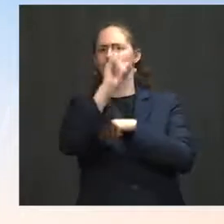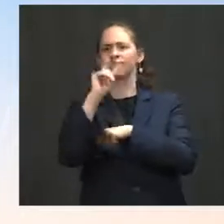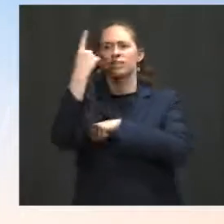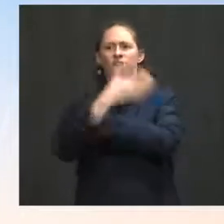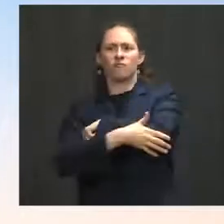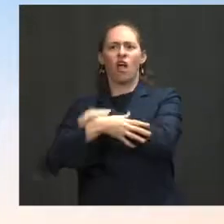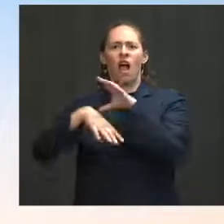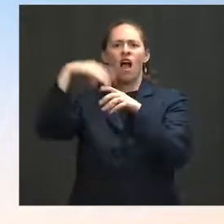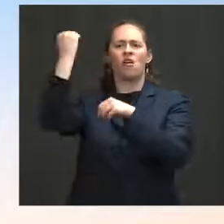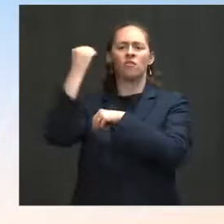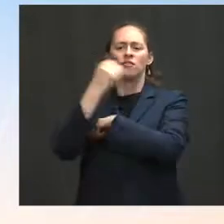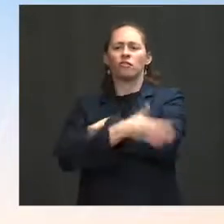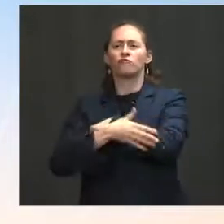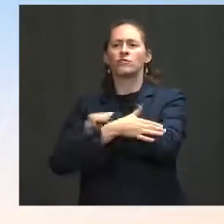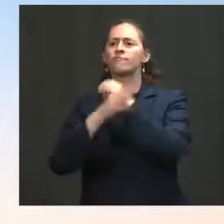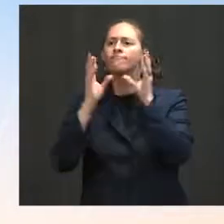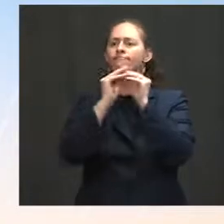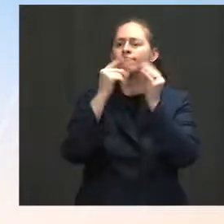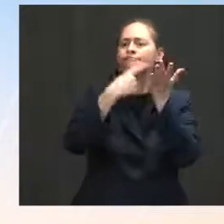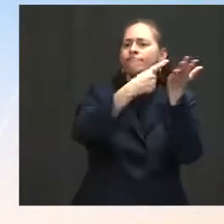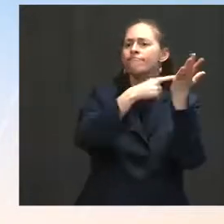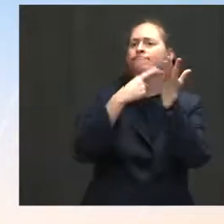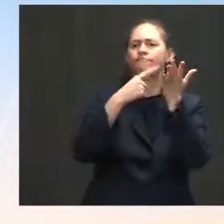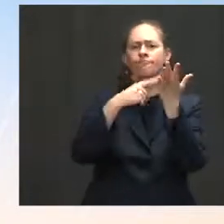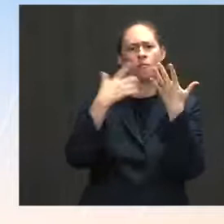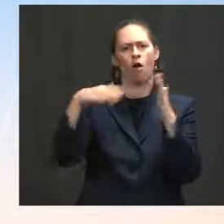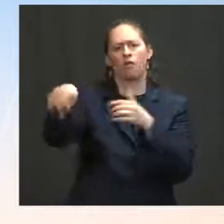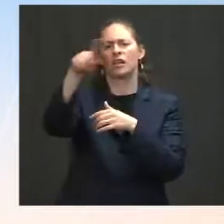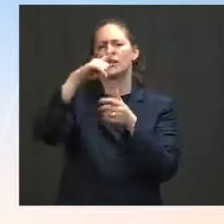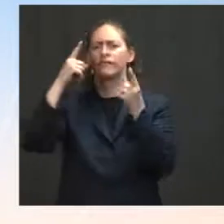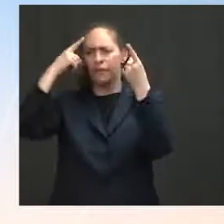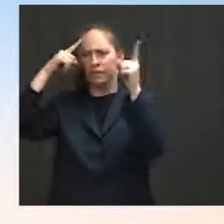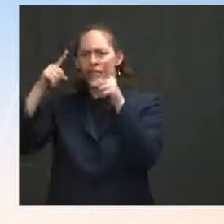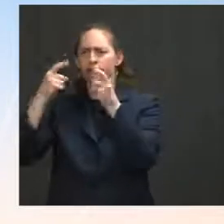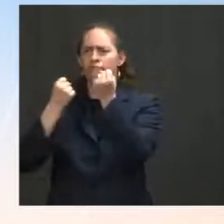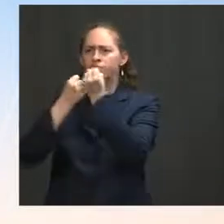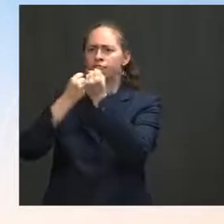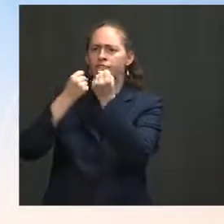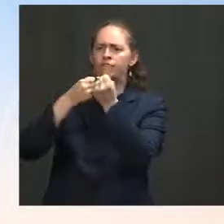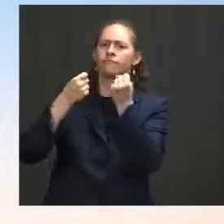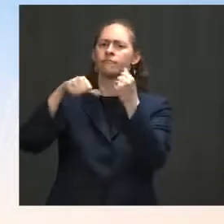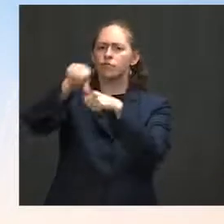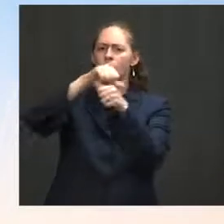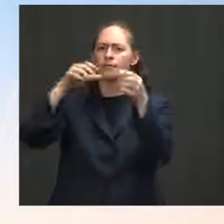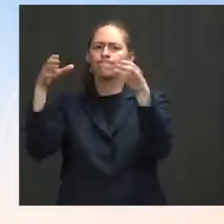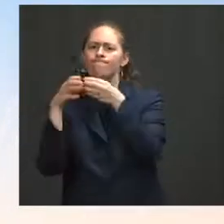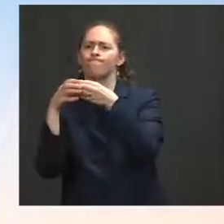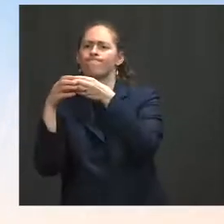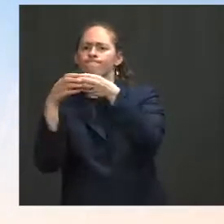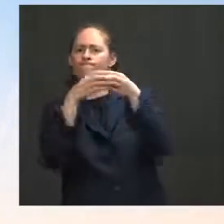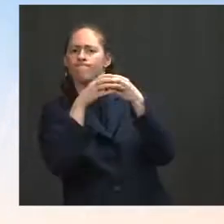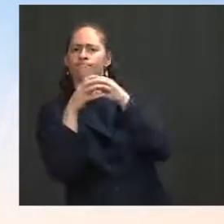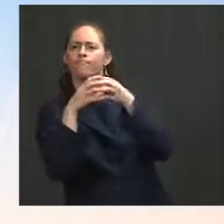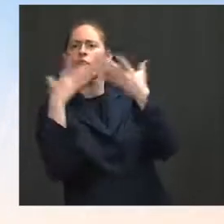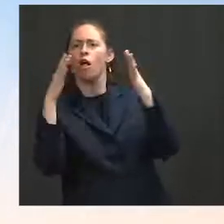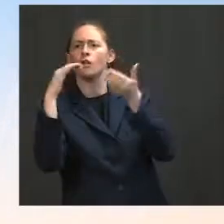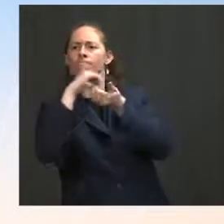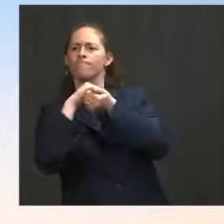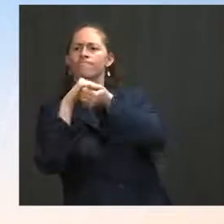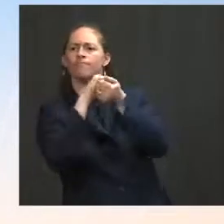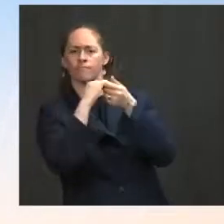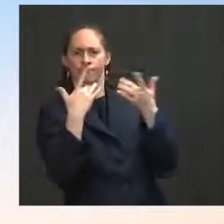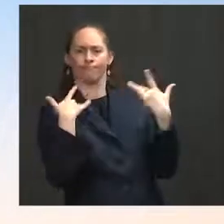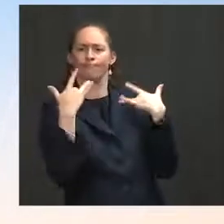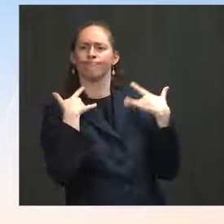stand together and work together to address the threat of ransomware, cyber attacks. It is not just an issue for the United States. It is an issue for a range of